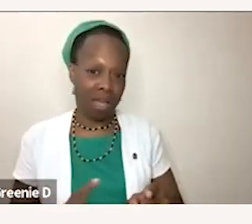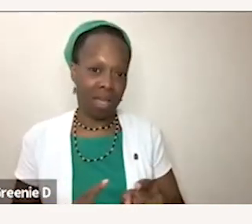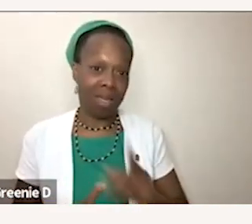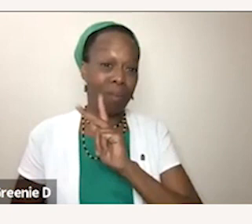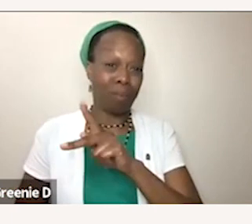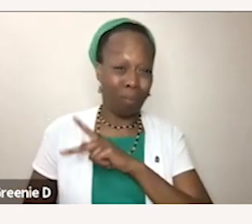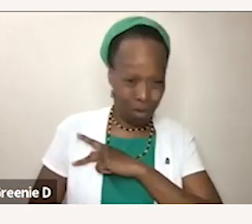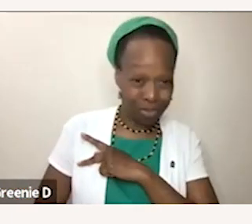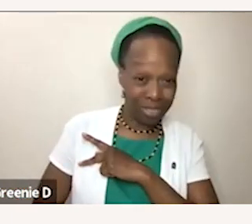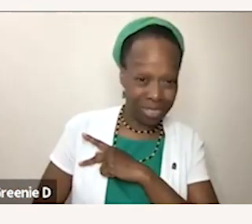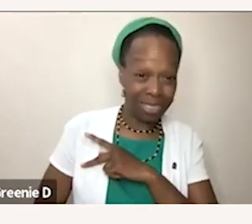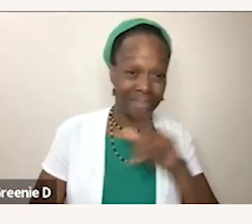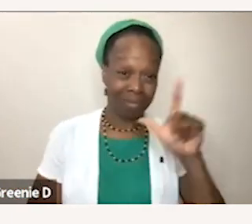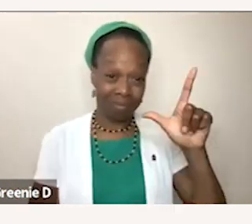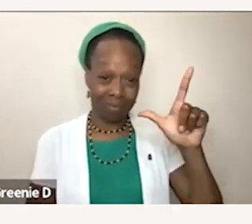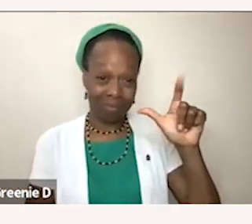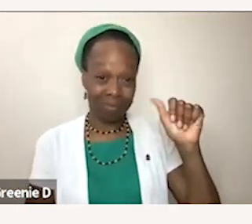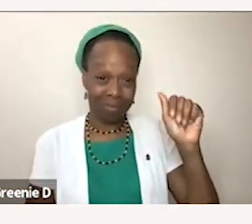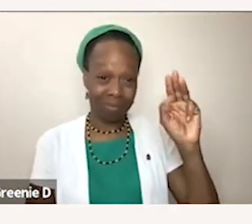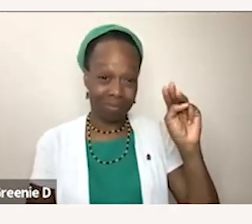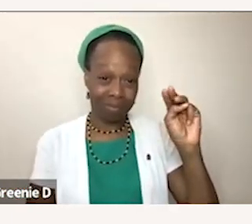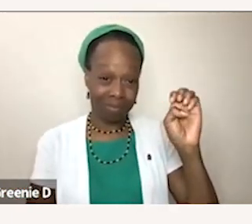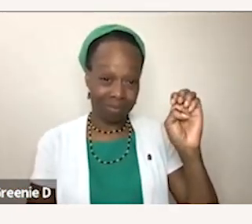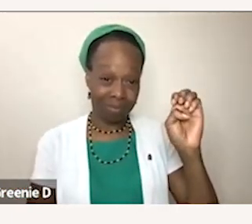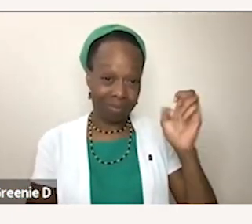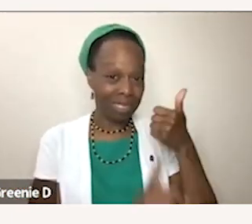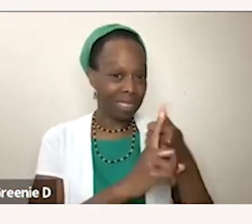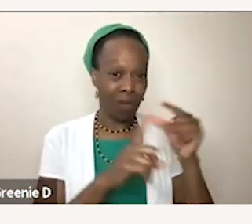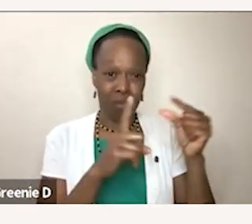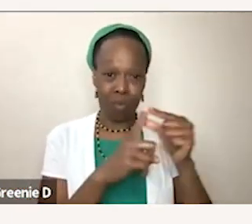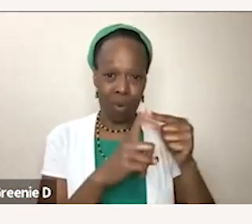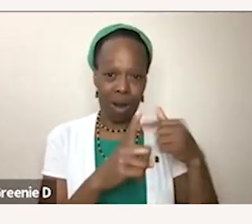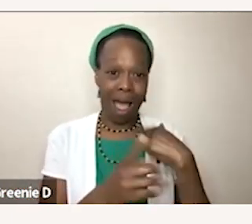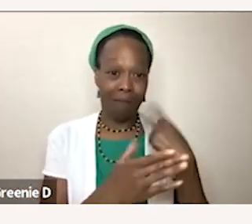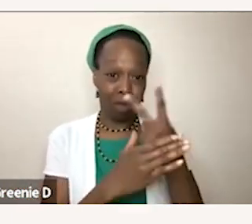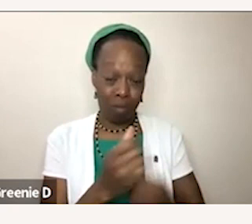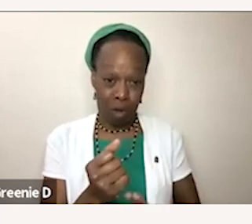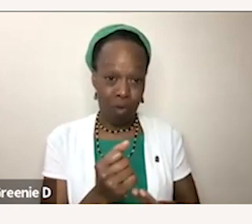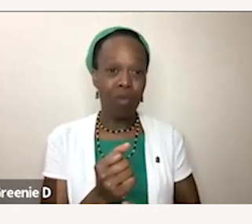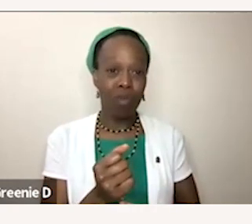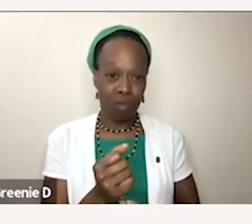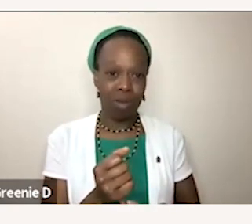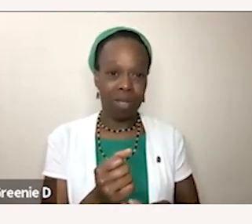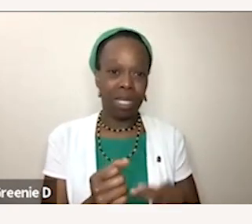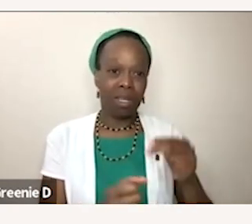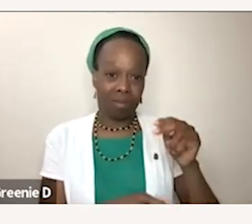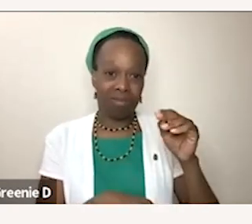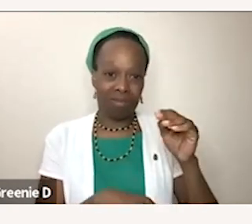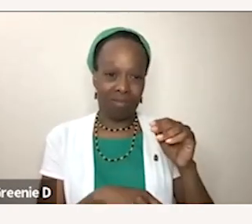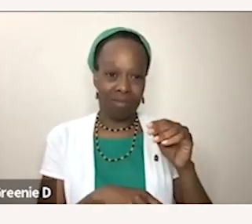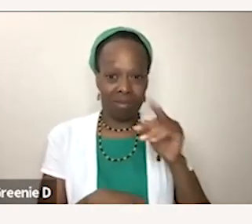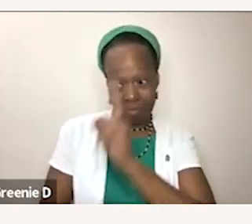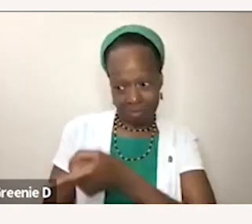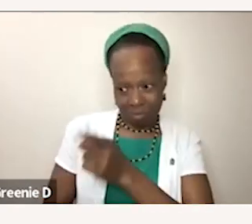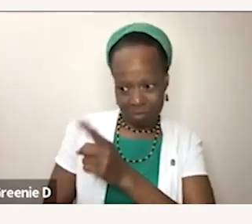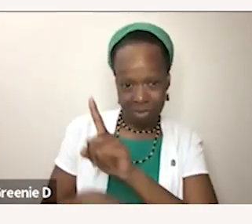personally, like lame is the word that I have been both called in and called out about my usage of, which is